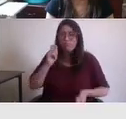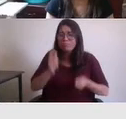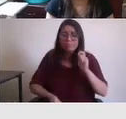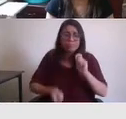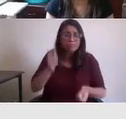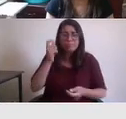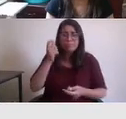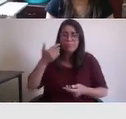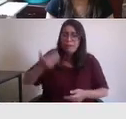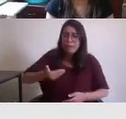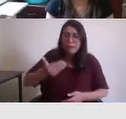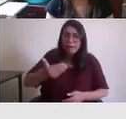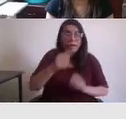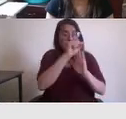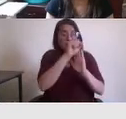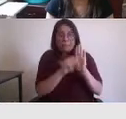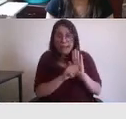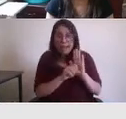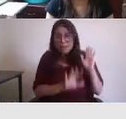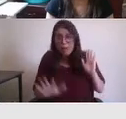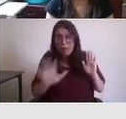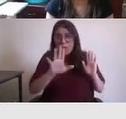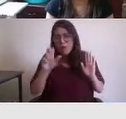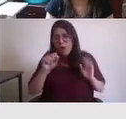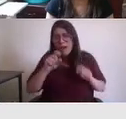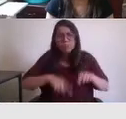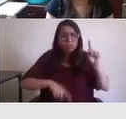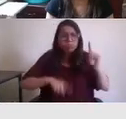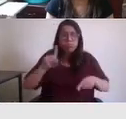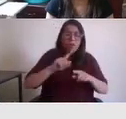in states across the country, and